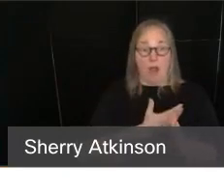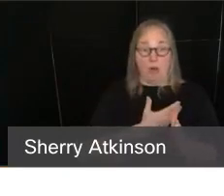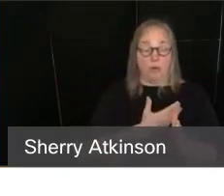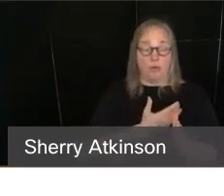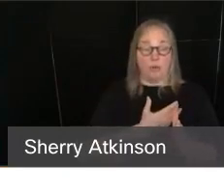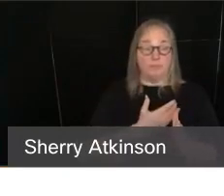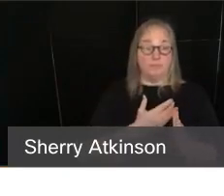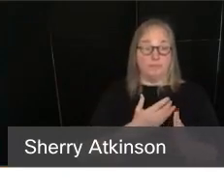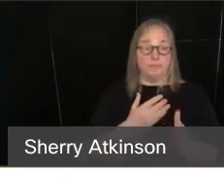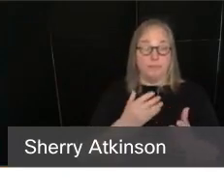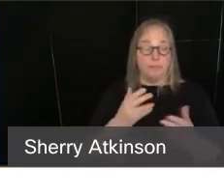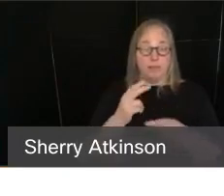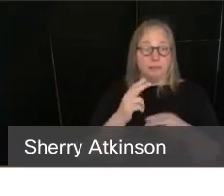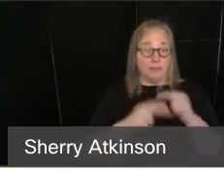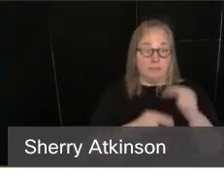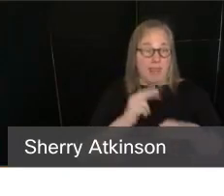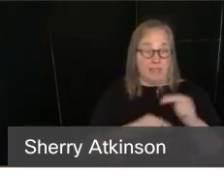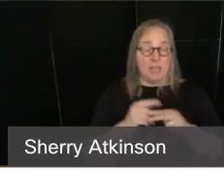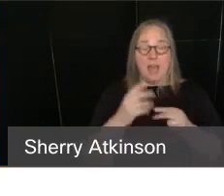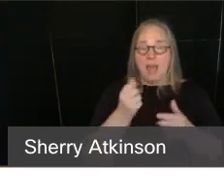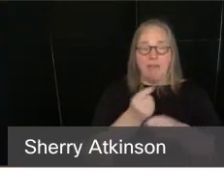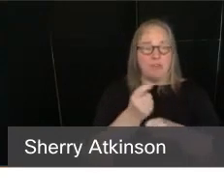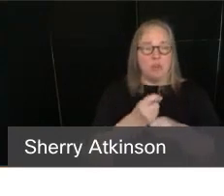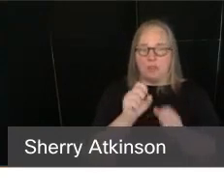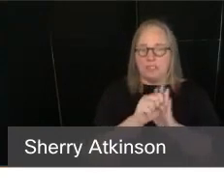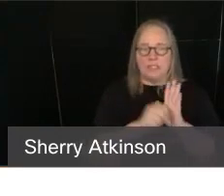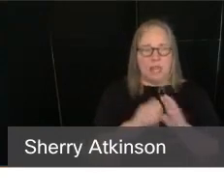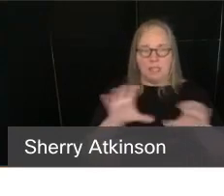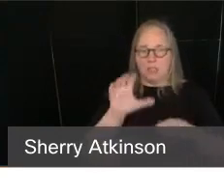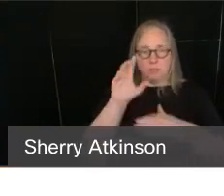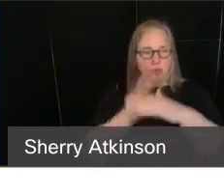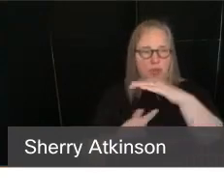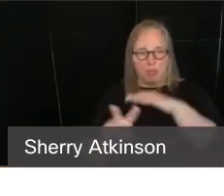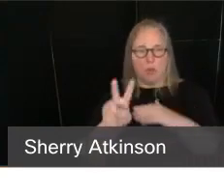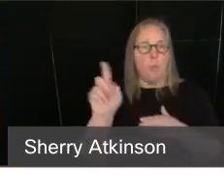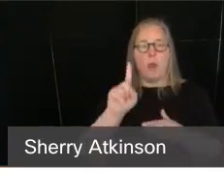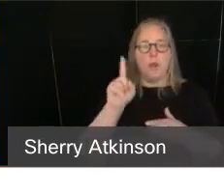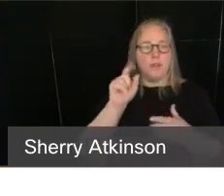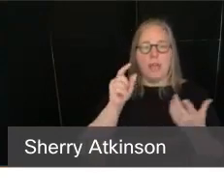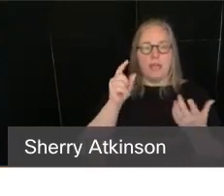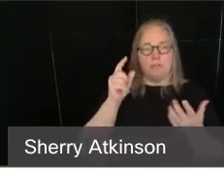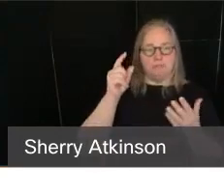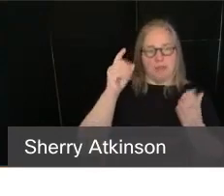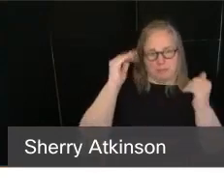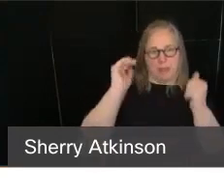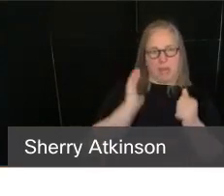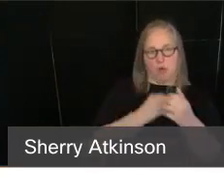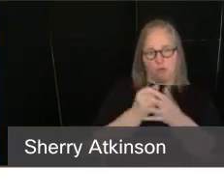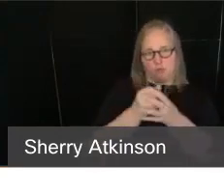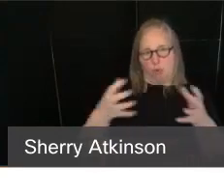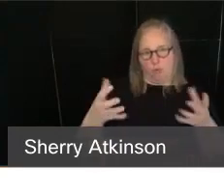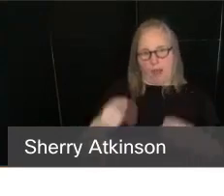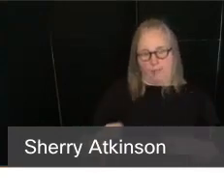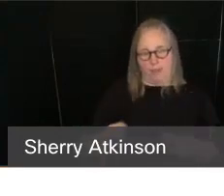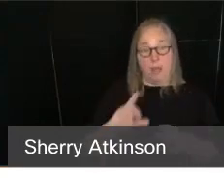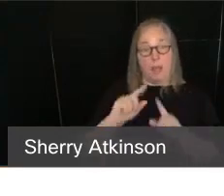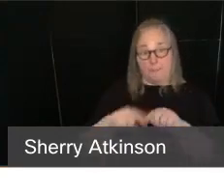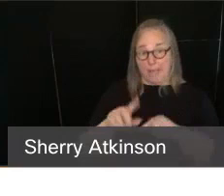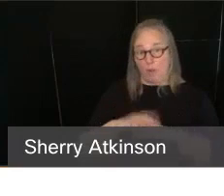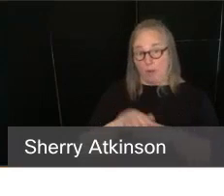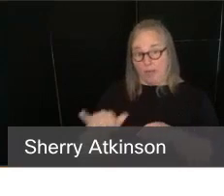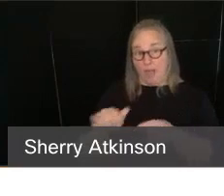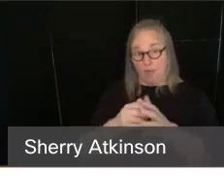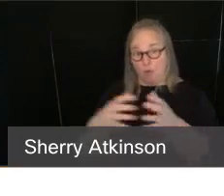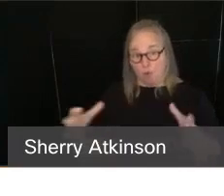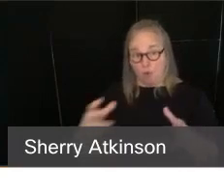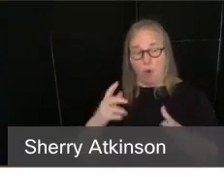state does projections on where they think our growth is going to be, and based on that growth, what we will need